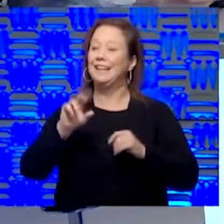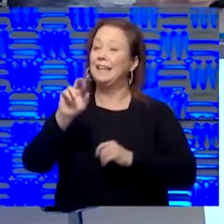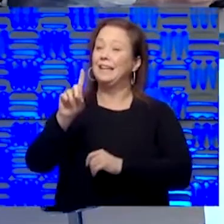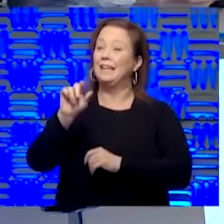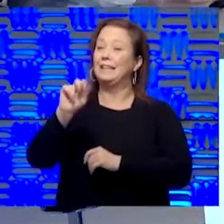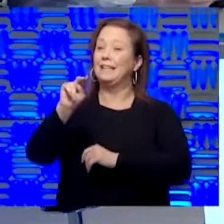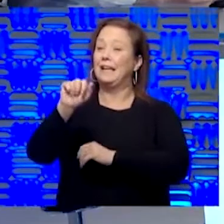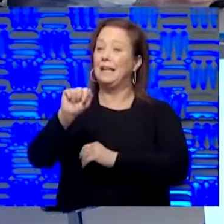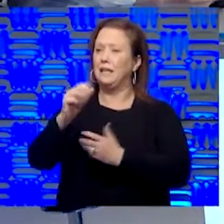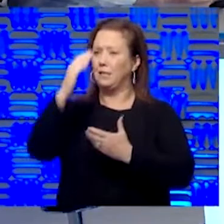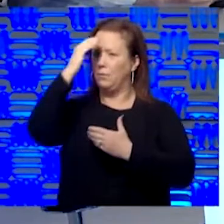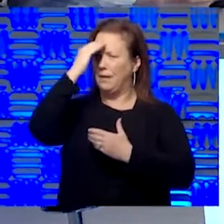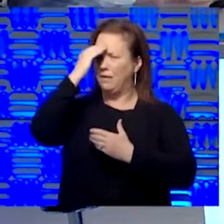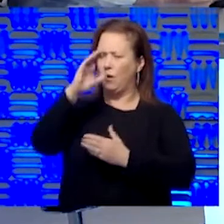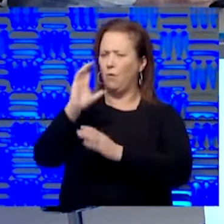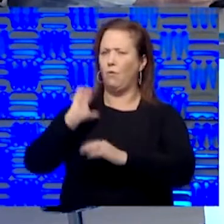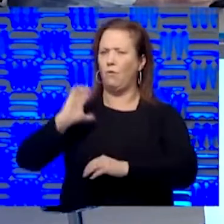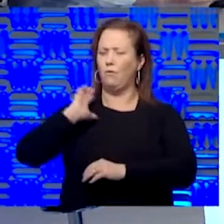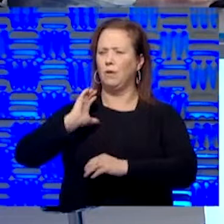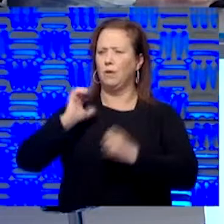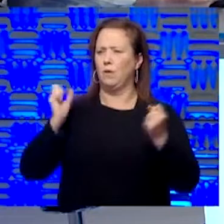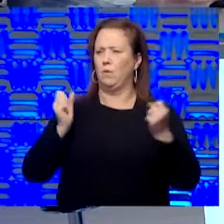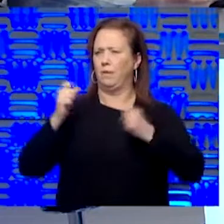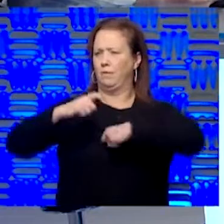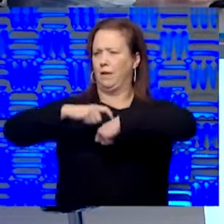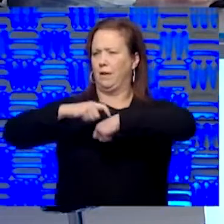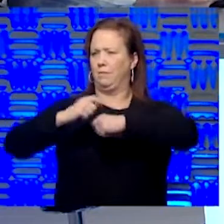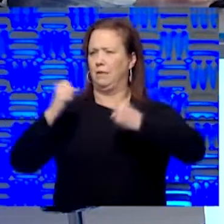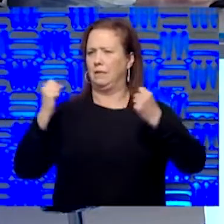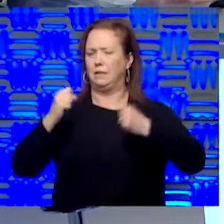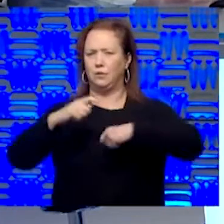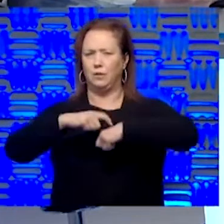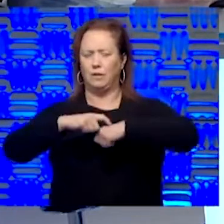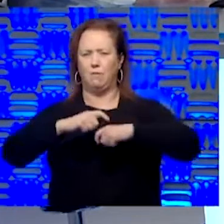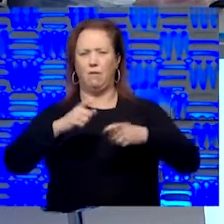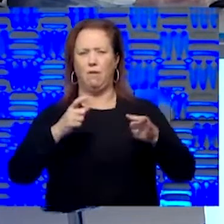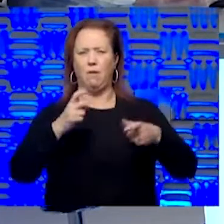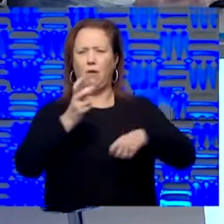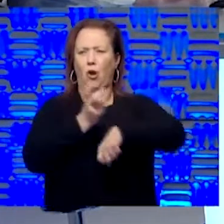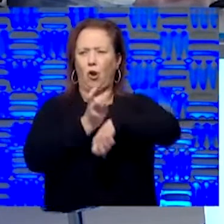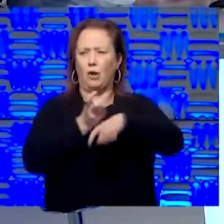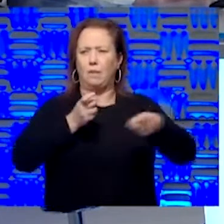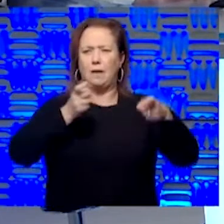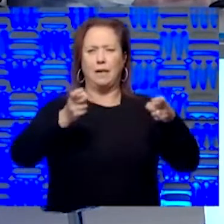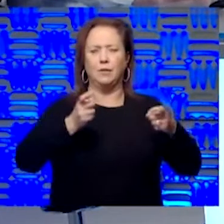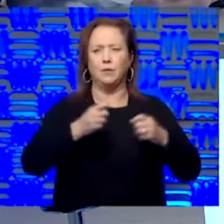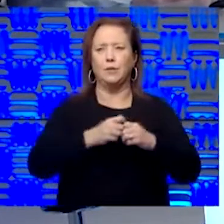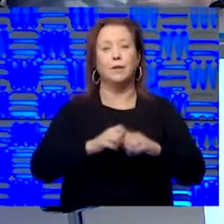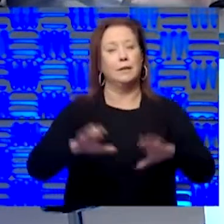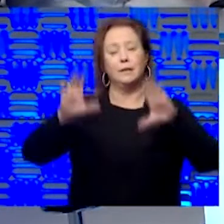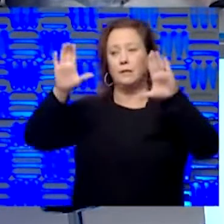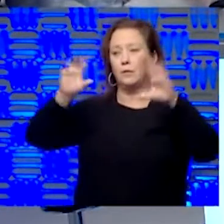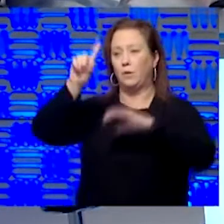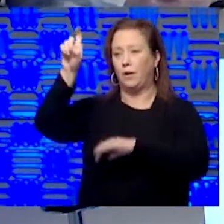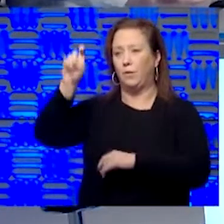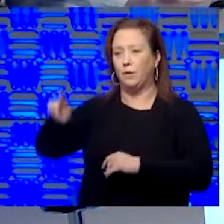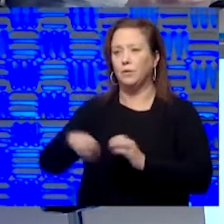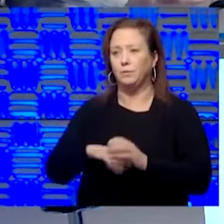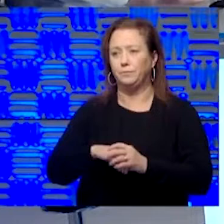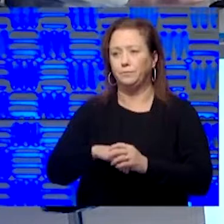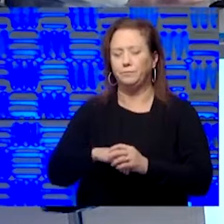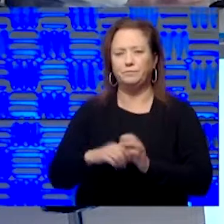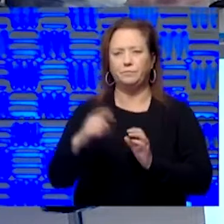the first crack? Did we know cases maybe have some last winter are difficult to manage that have surprised us? You know, this is a great question. I got